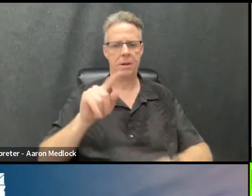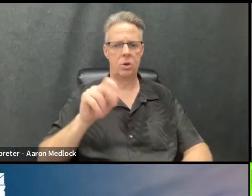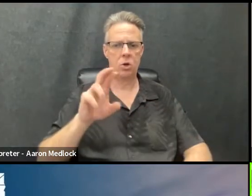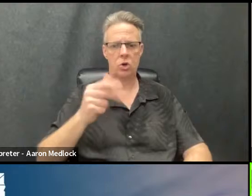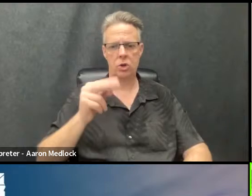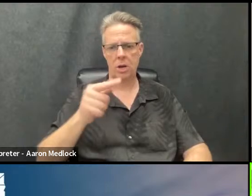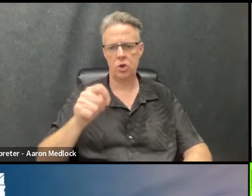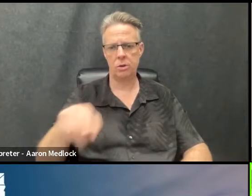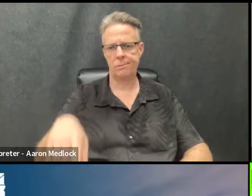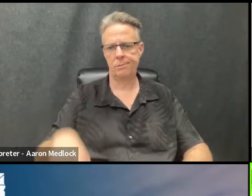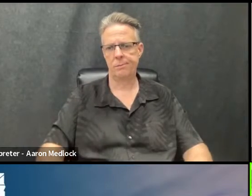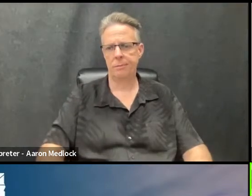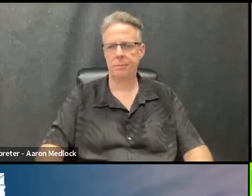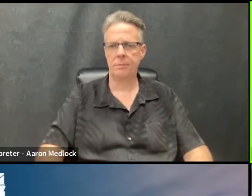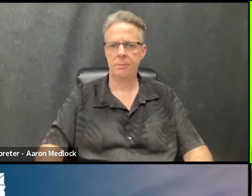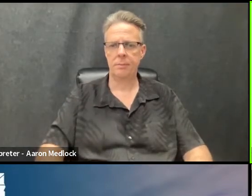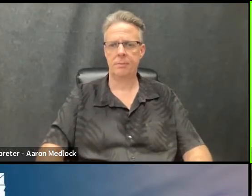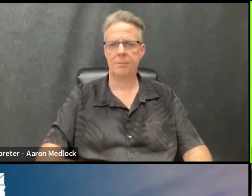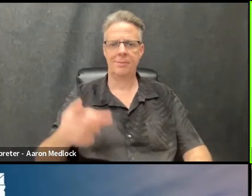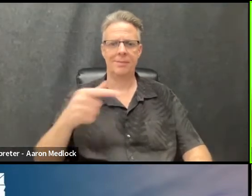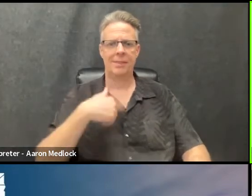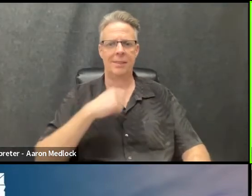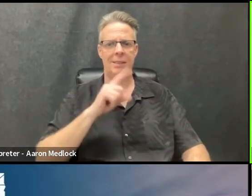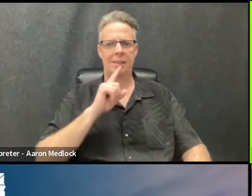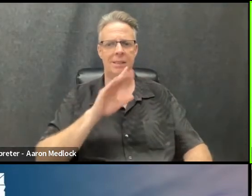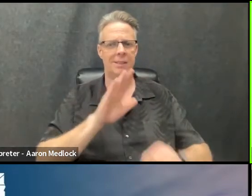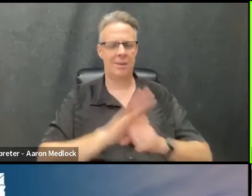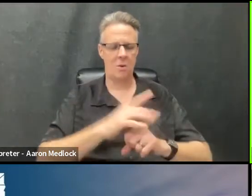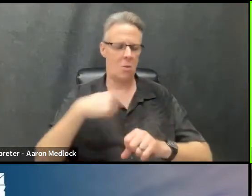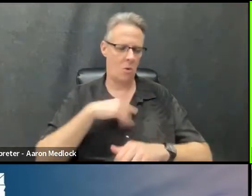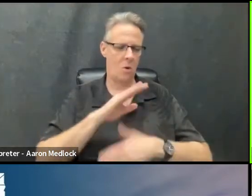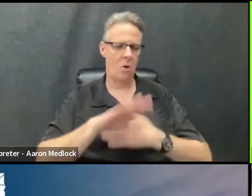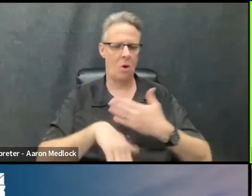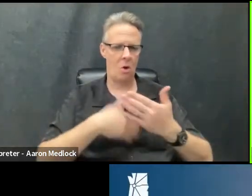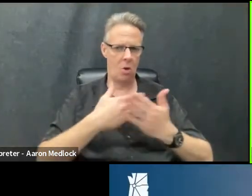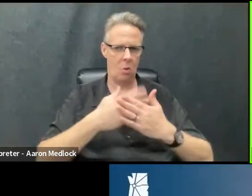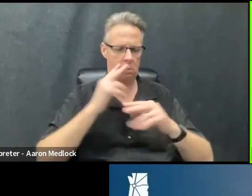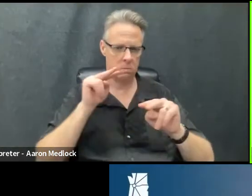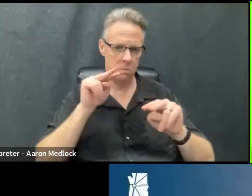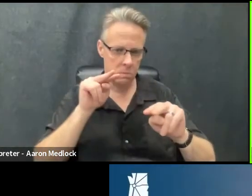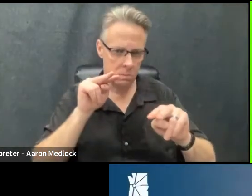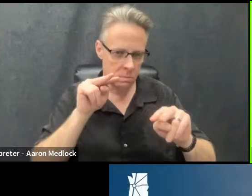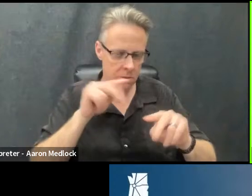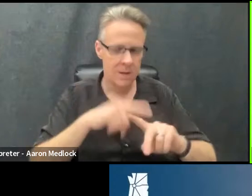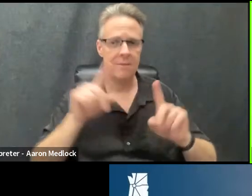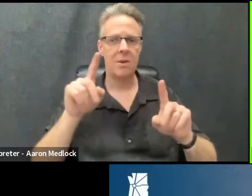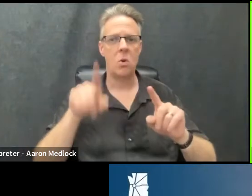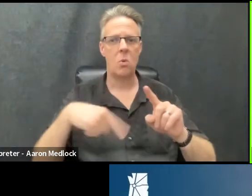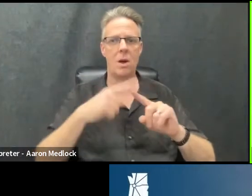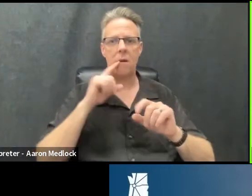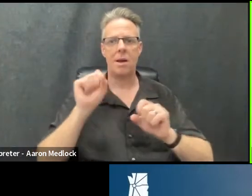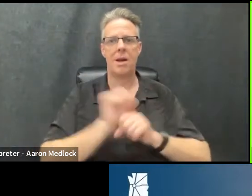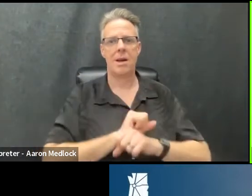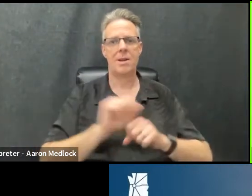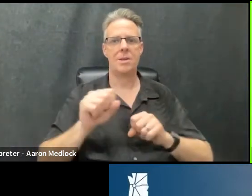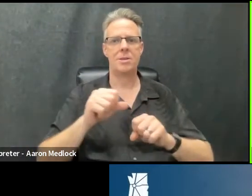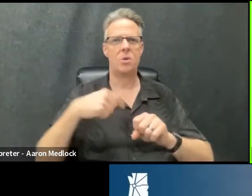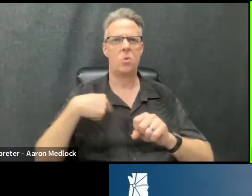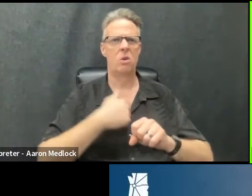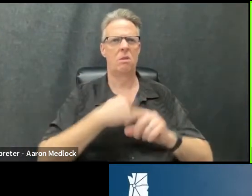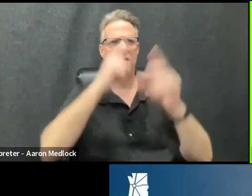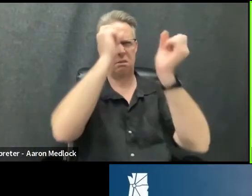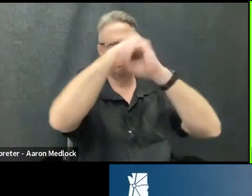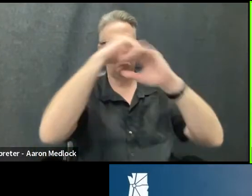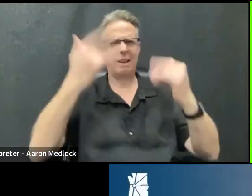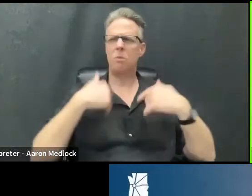thanks. I can pretty much guarantee that all of us will be paying attention differently when we drive, for those of us that